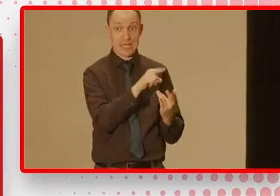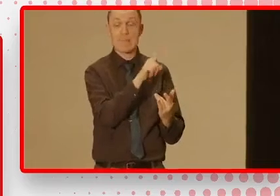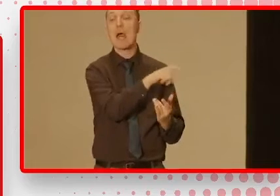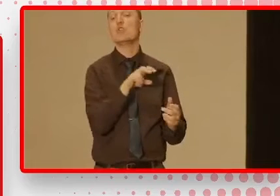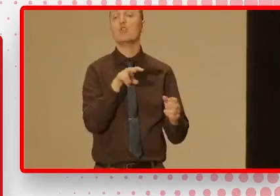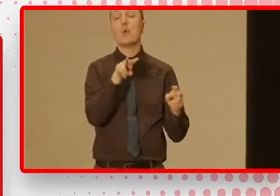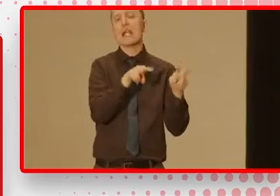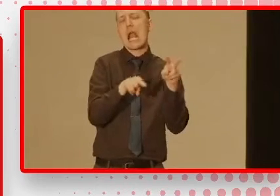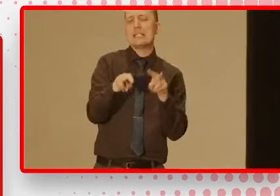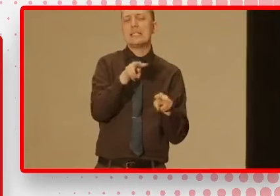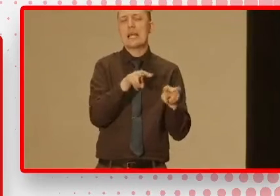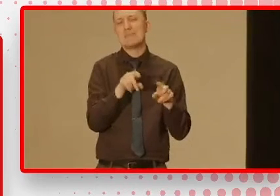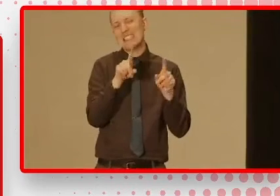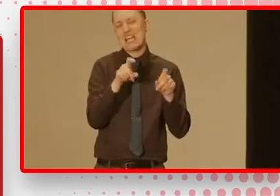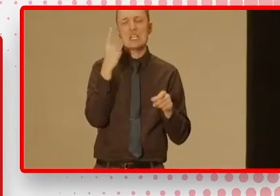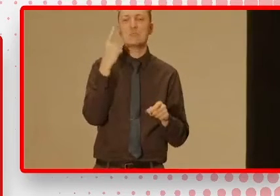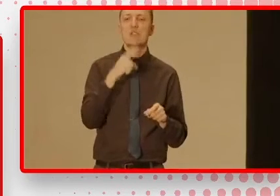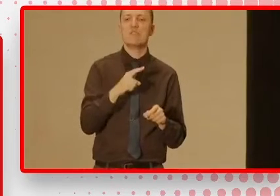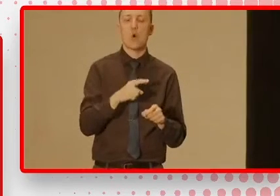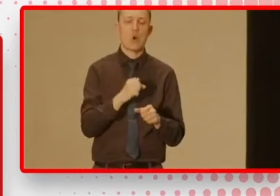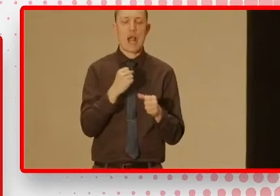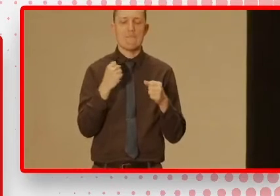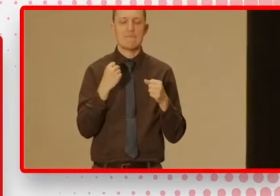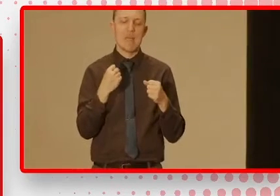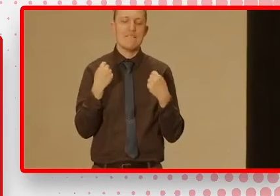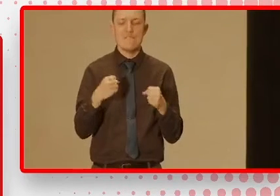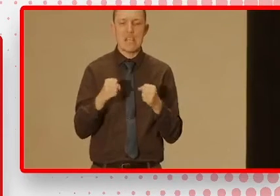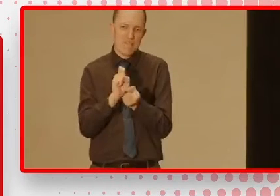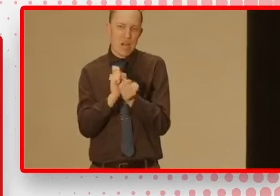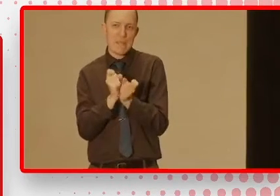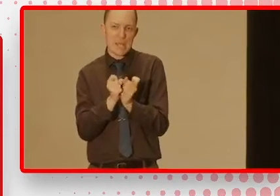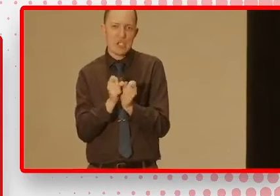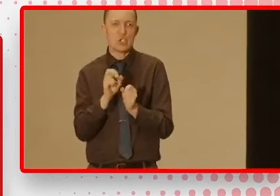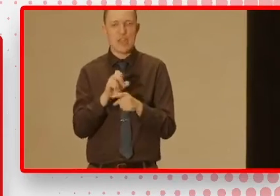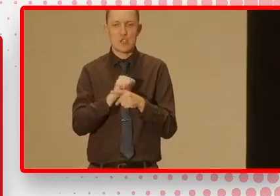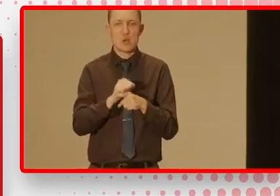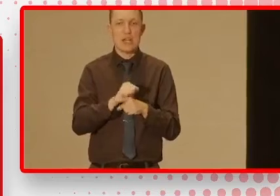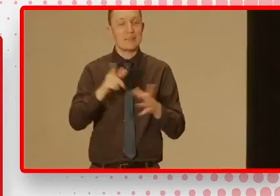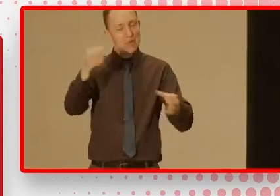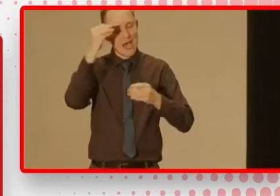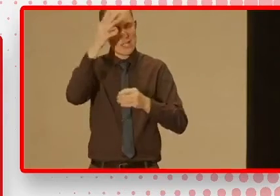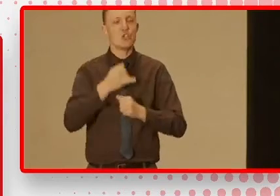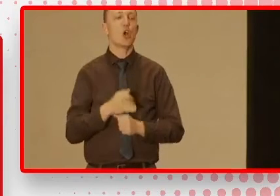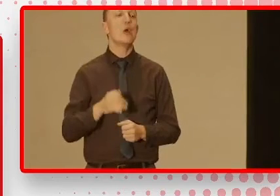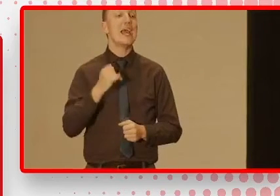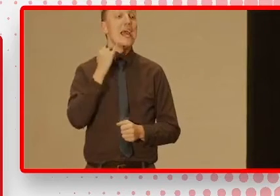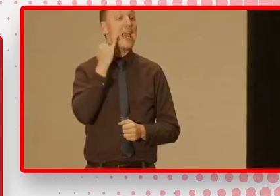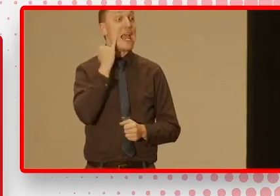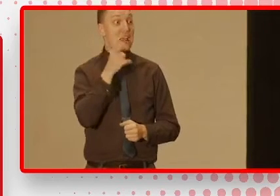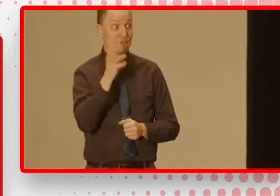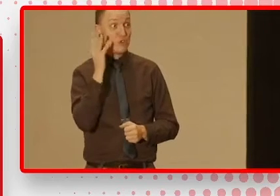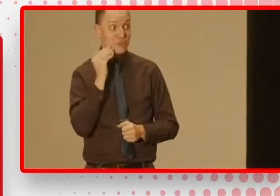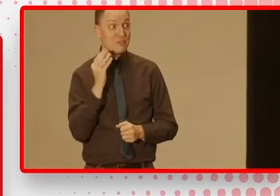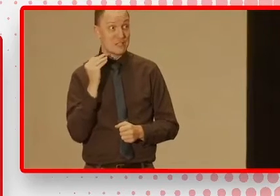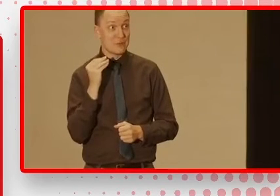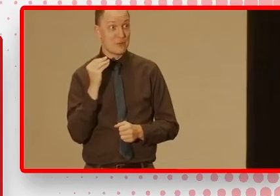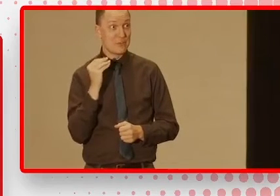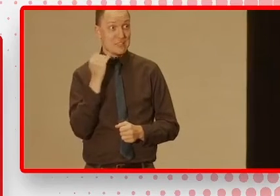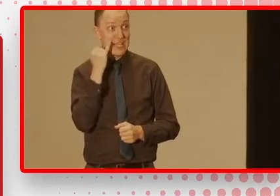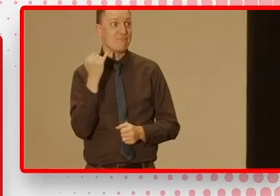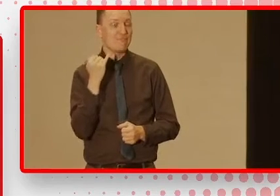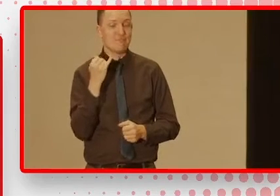mods, the trainings. I will tell you folks, if anybody has had a vehicle mod, it takes a